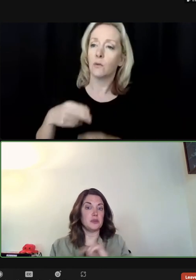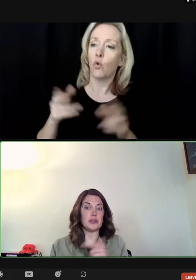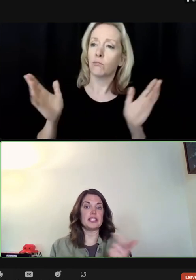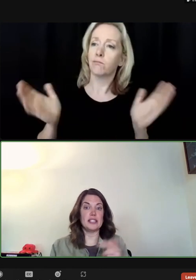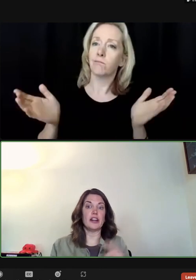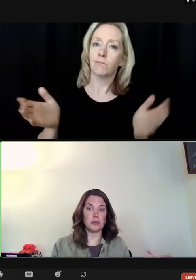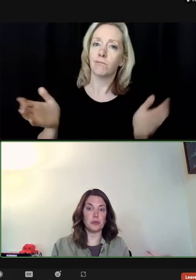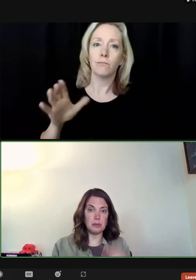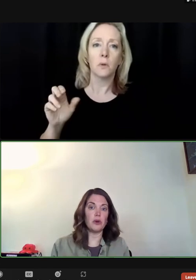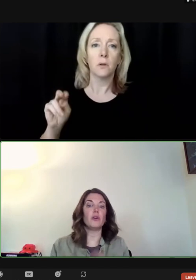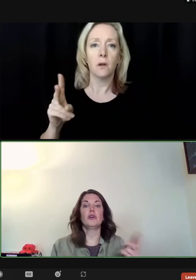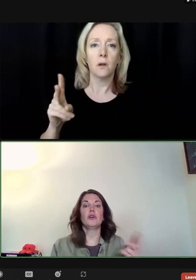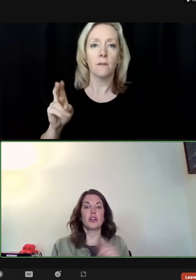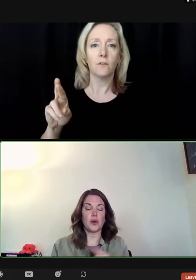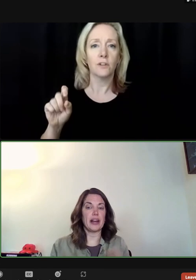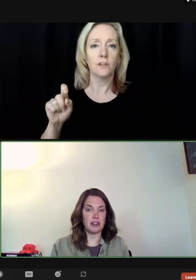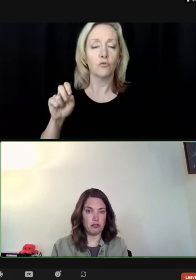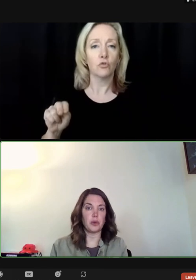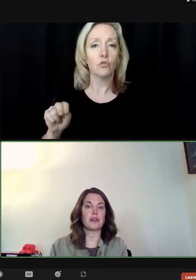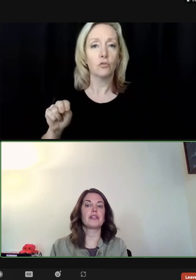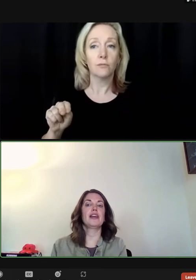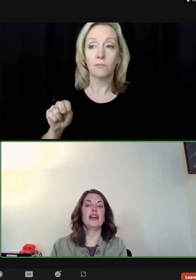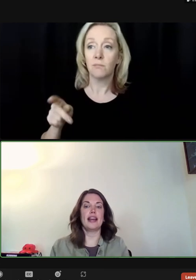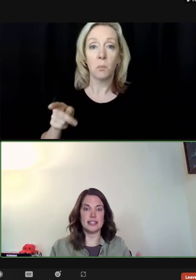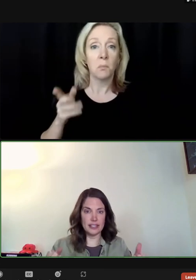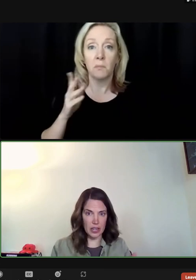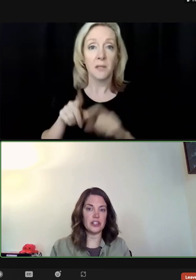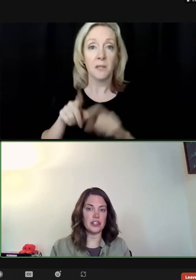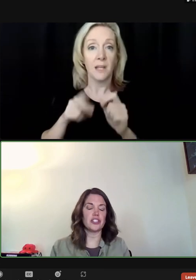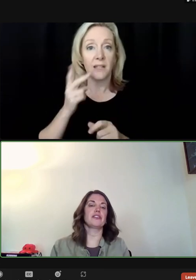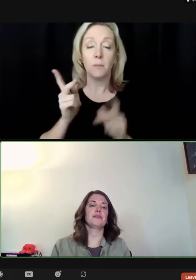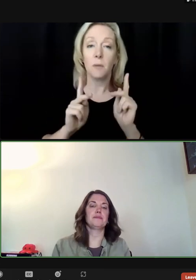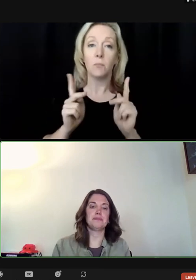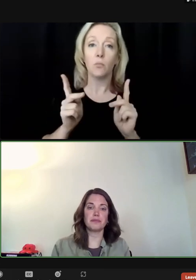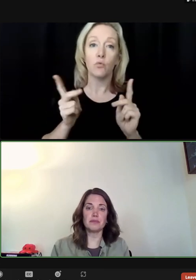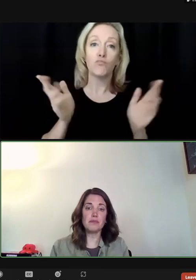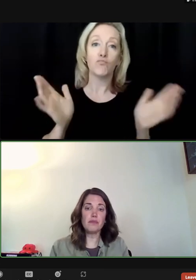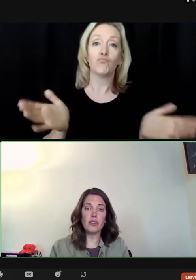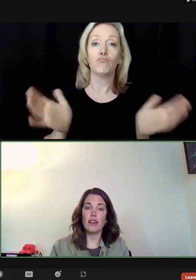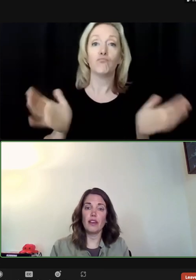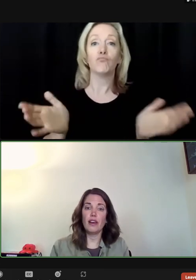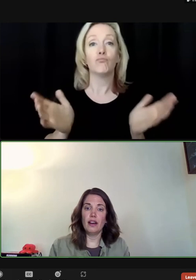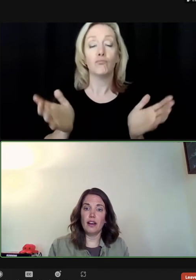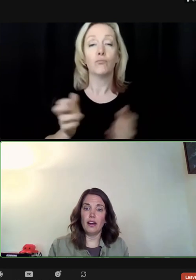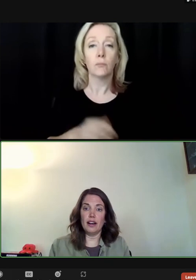language happens, that we see other people going back and forth and signing with each other.